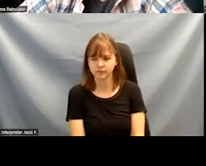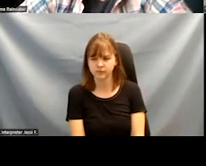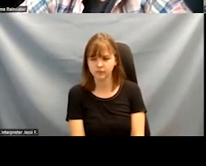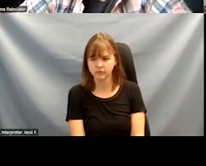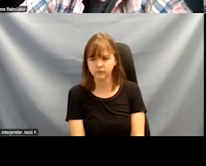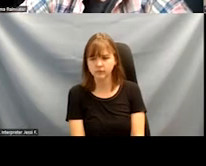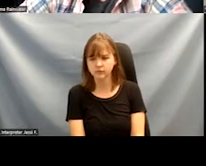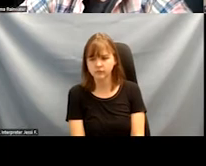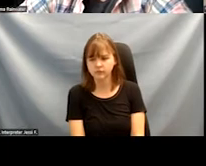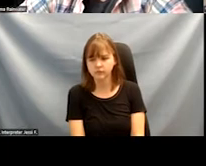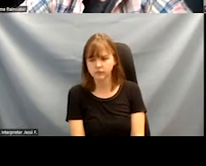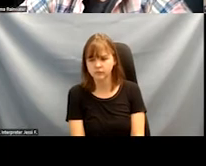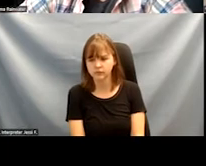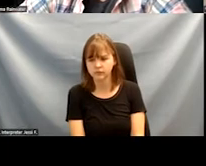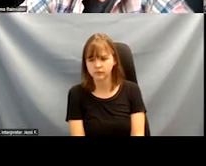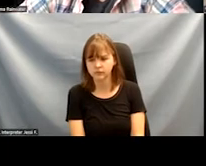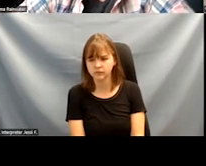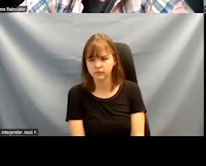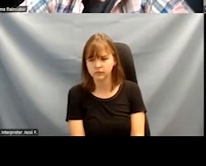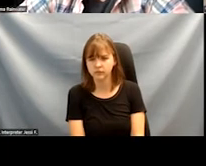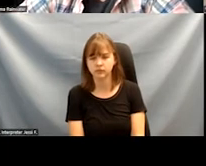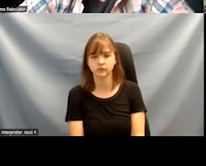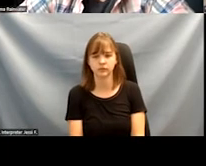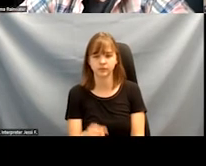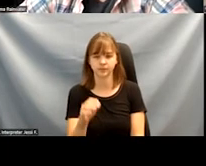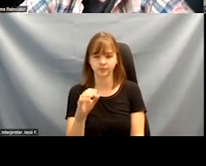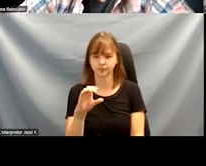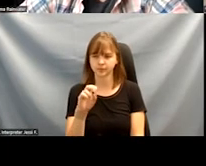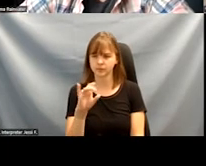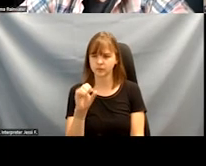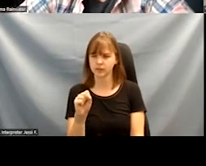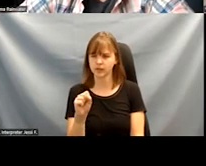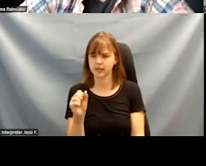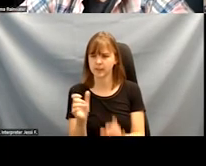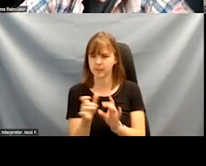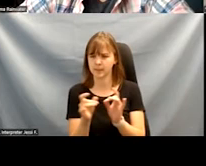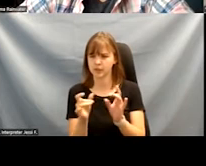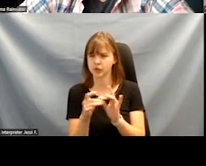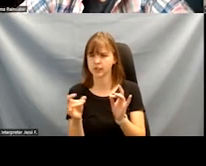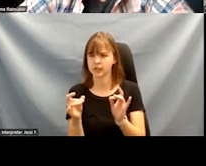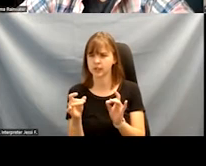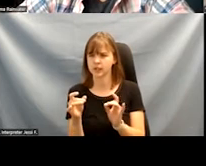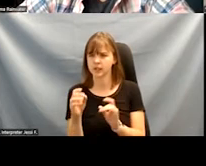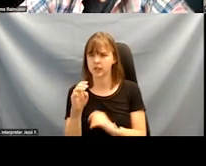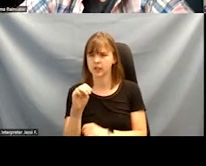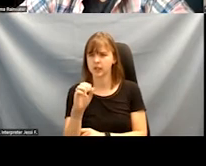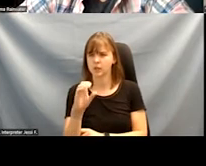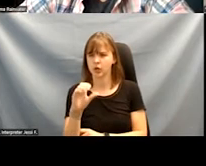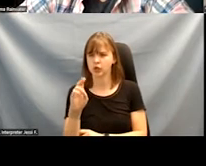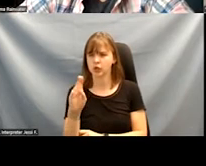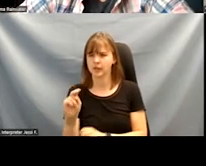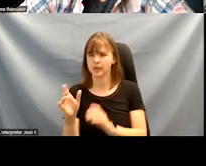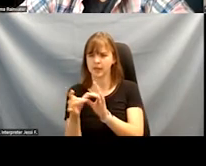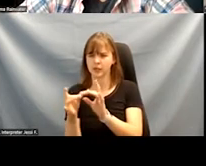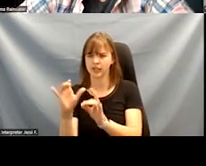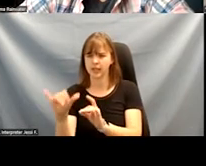All right. So I think Mark Cuban said that, and I think Draymond agreed with him. I think Draymond wrote a book on it. How to